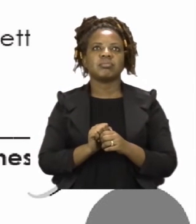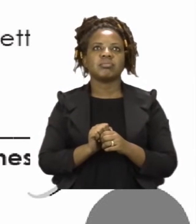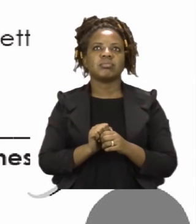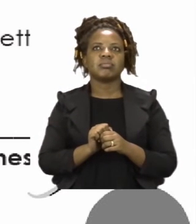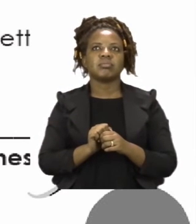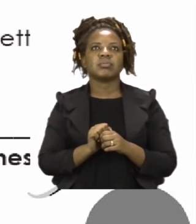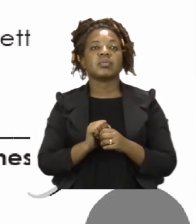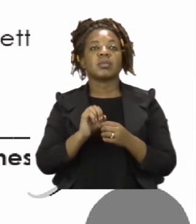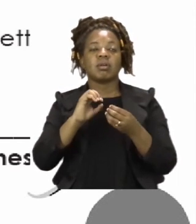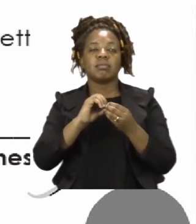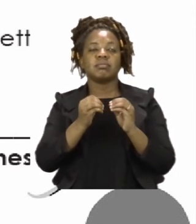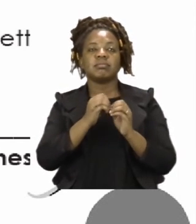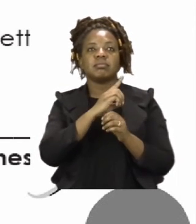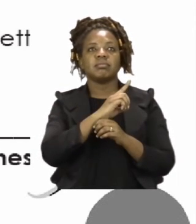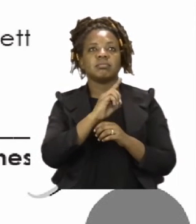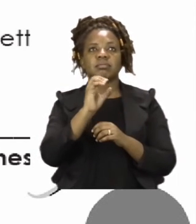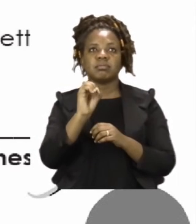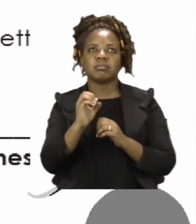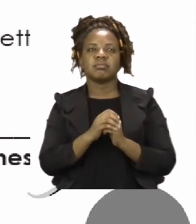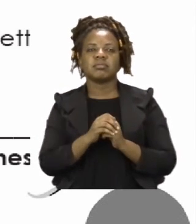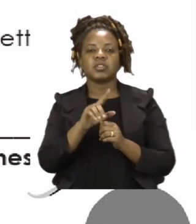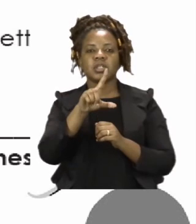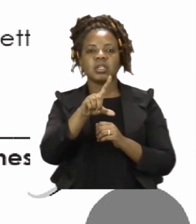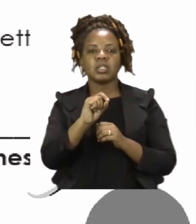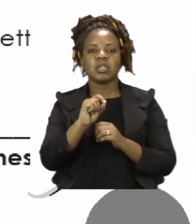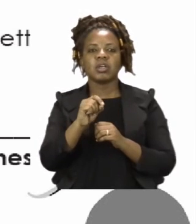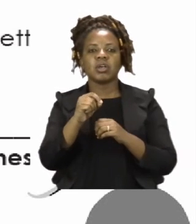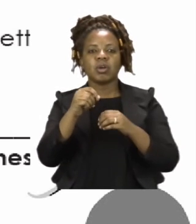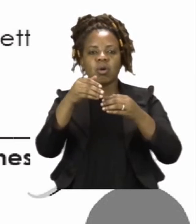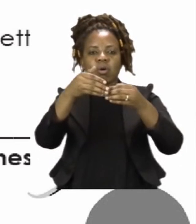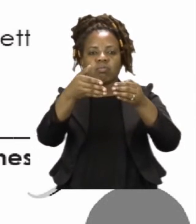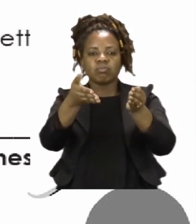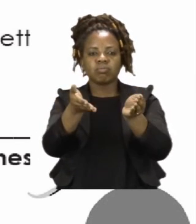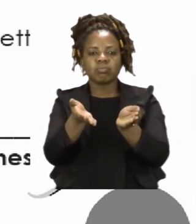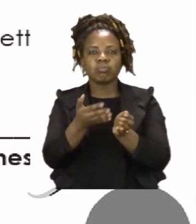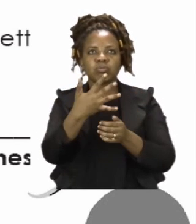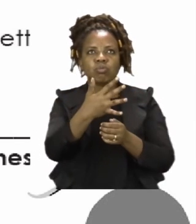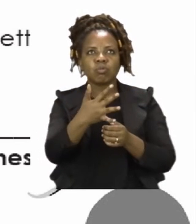says, the pond was full of different dash.